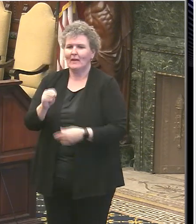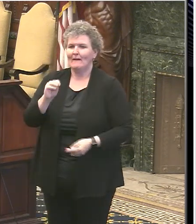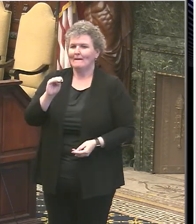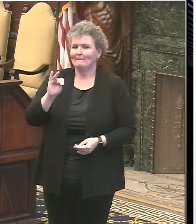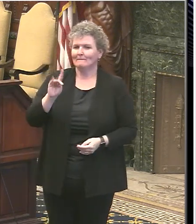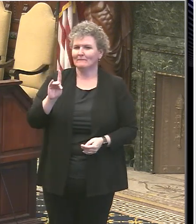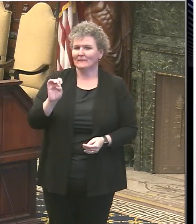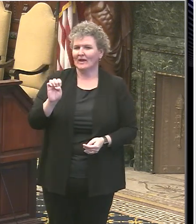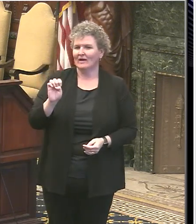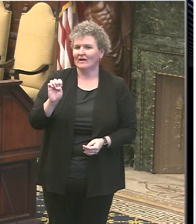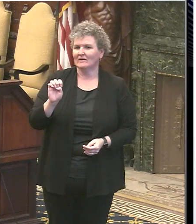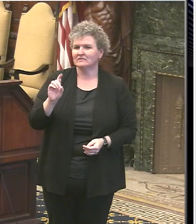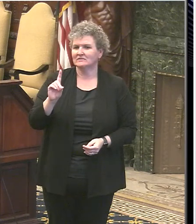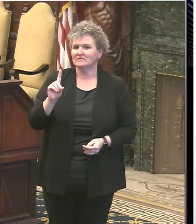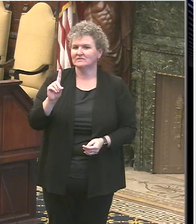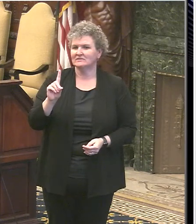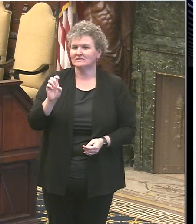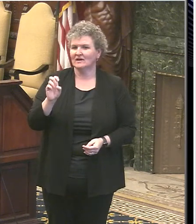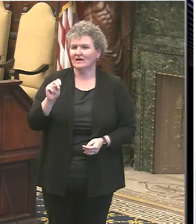Tribune.